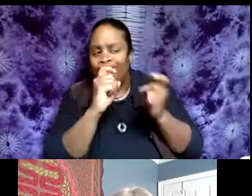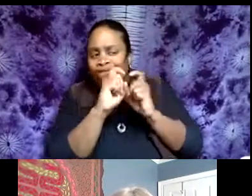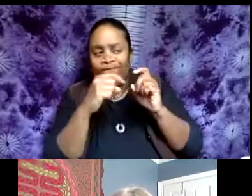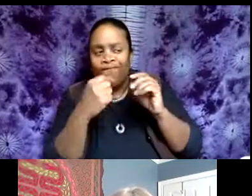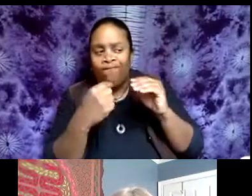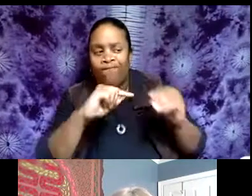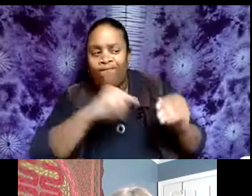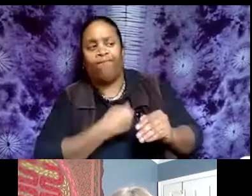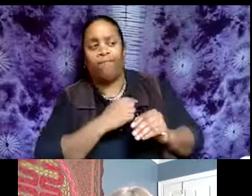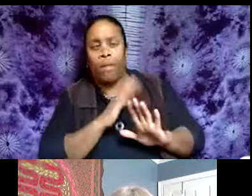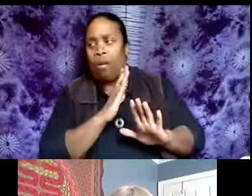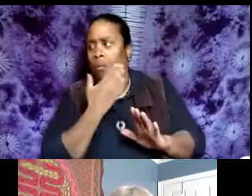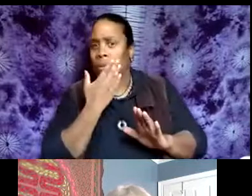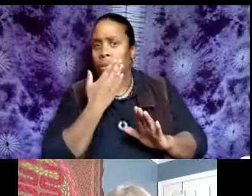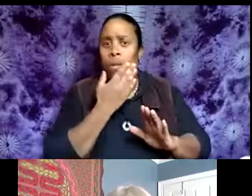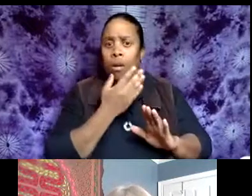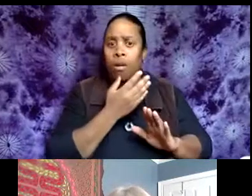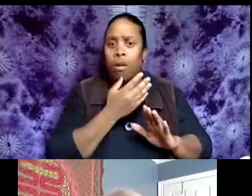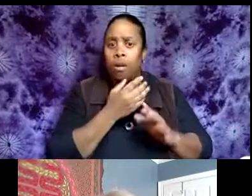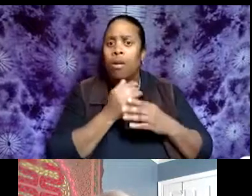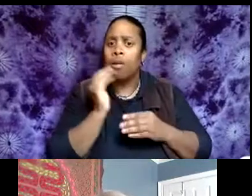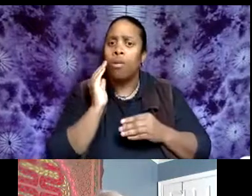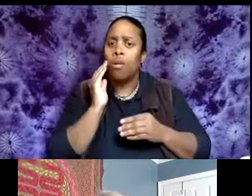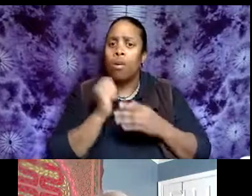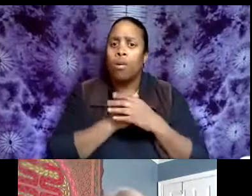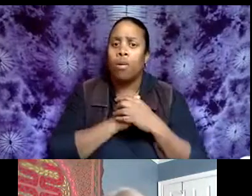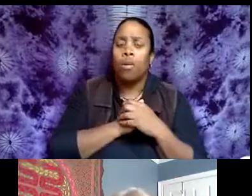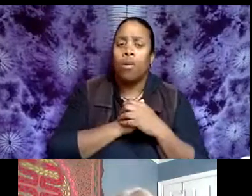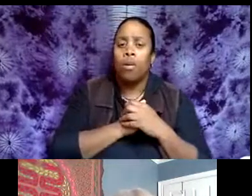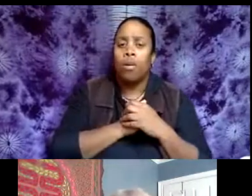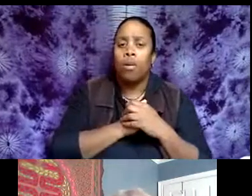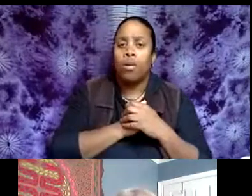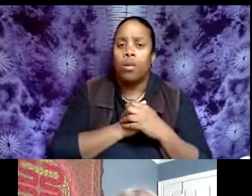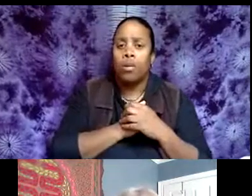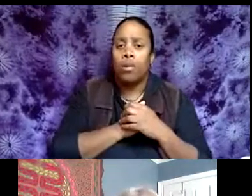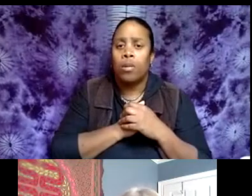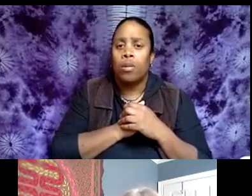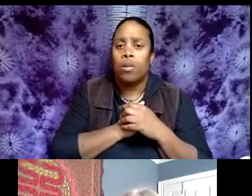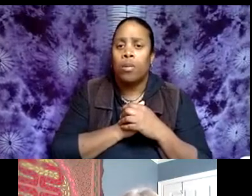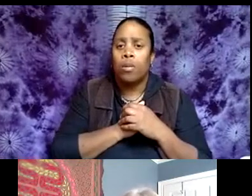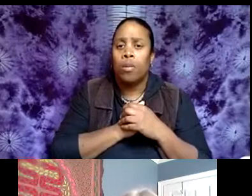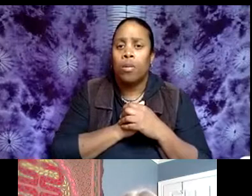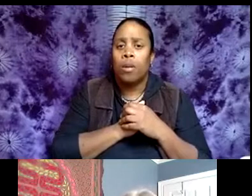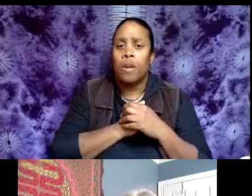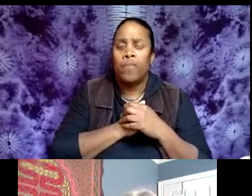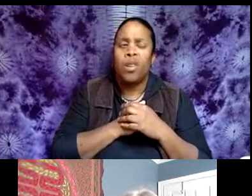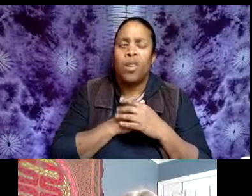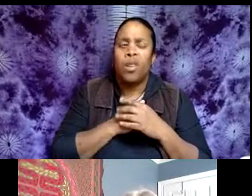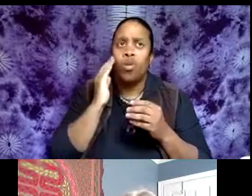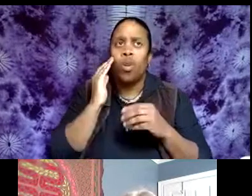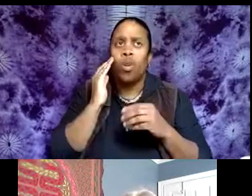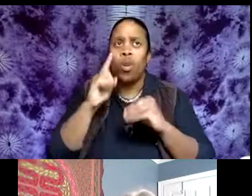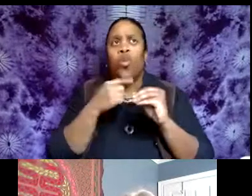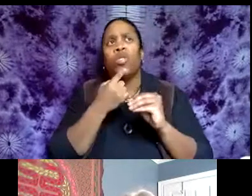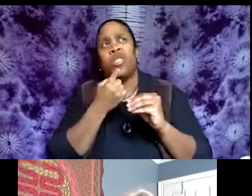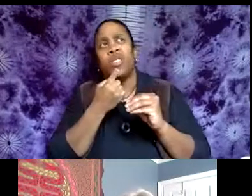you beyond that second of, you know, the thank you for calling us, don't want to bother you, you know,